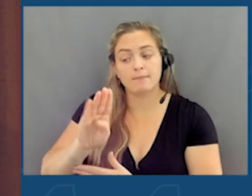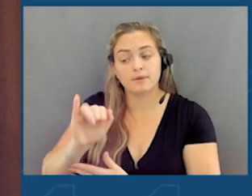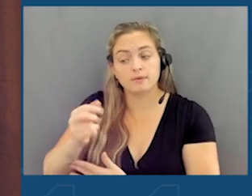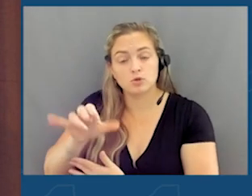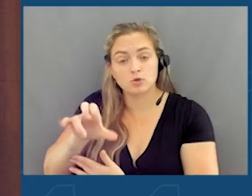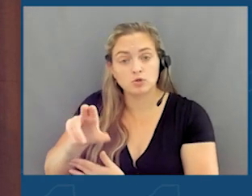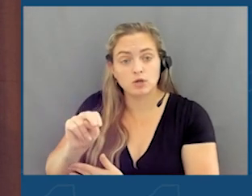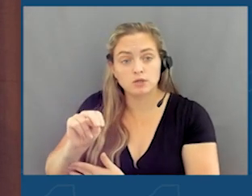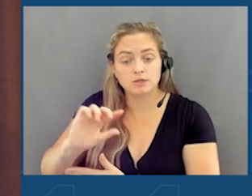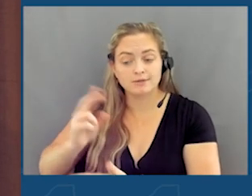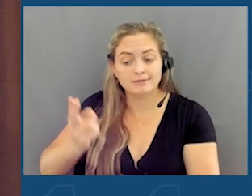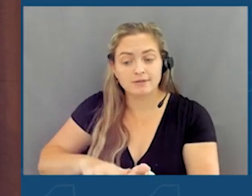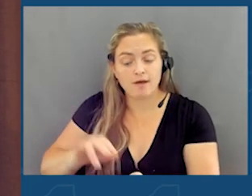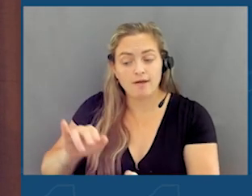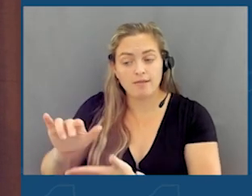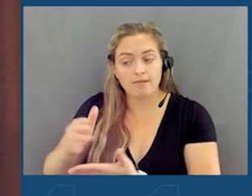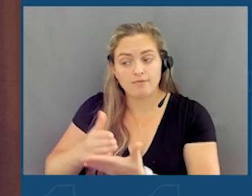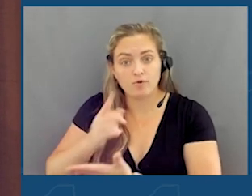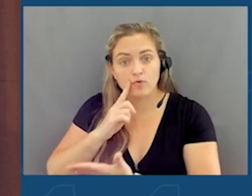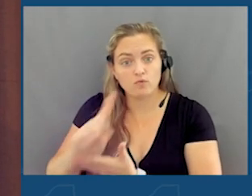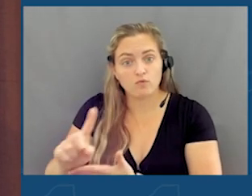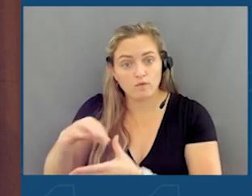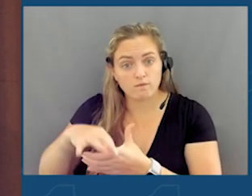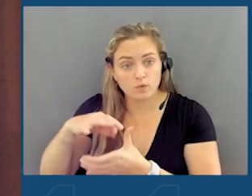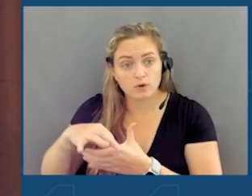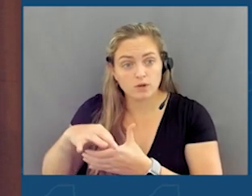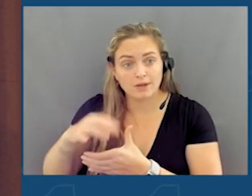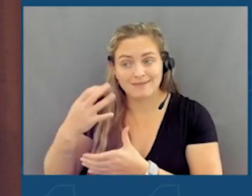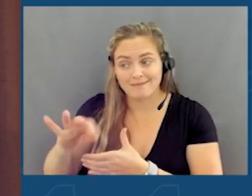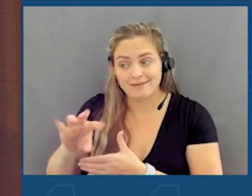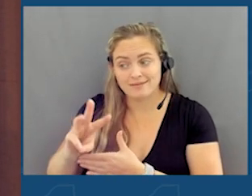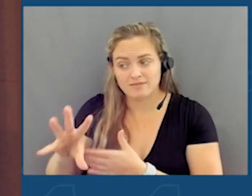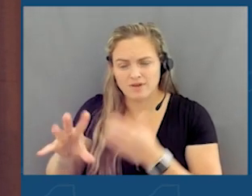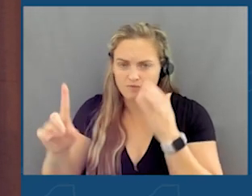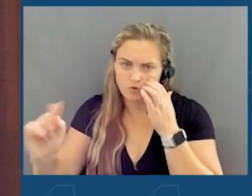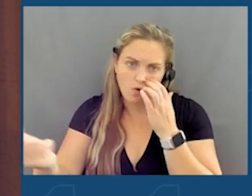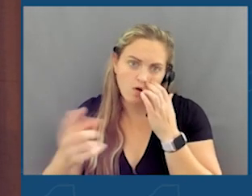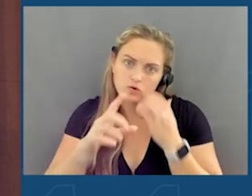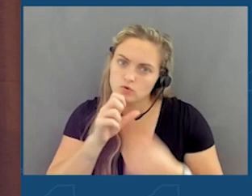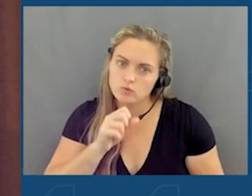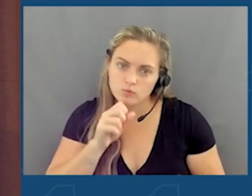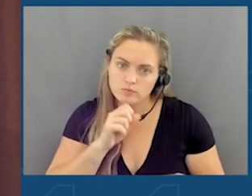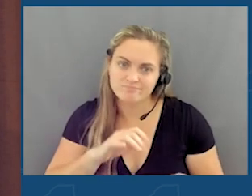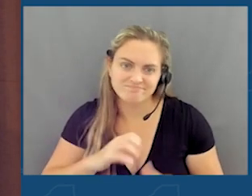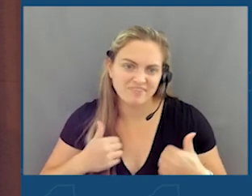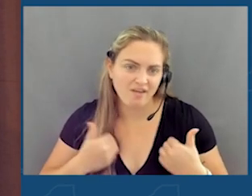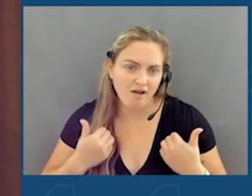landmark Voting Rights Act in 1965, and I know you're all too young to have been alive then,